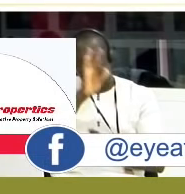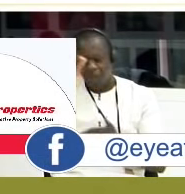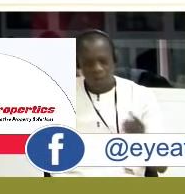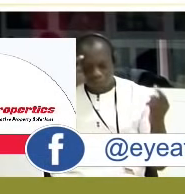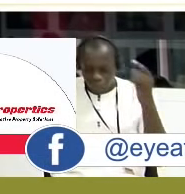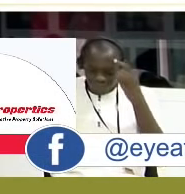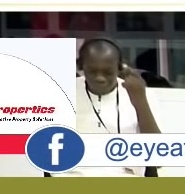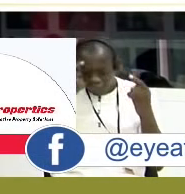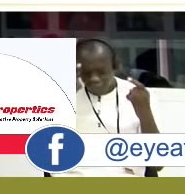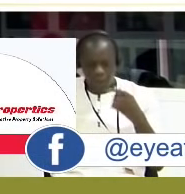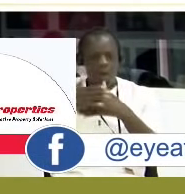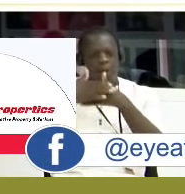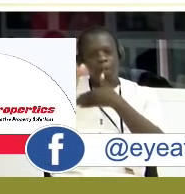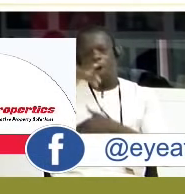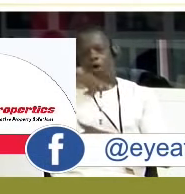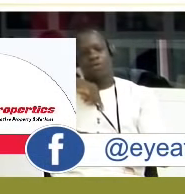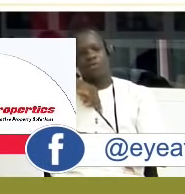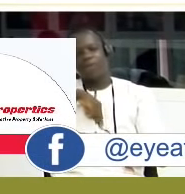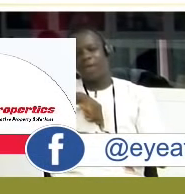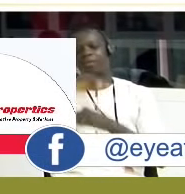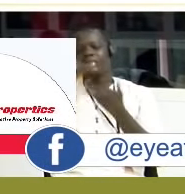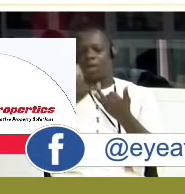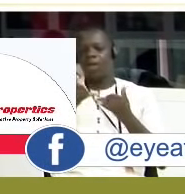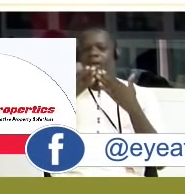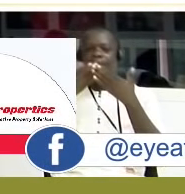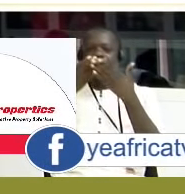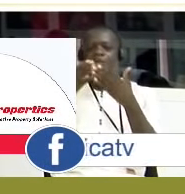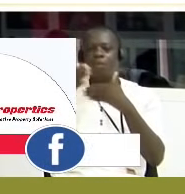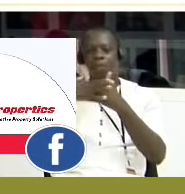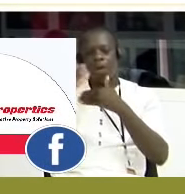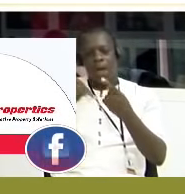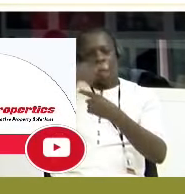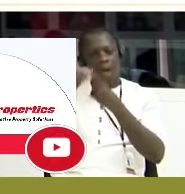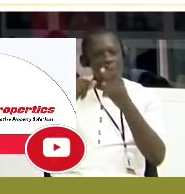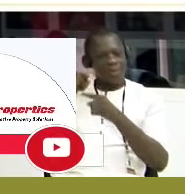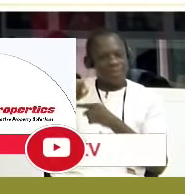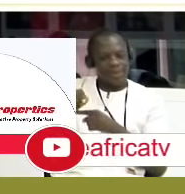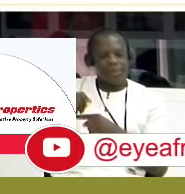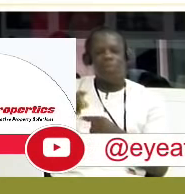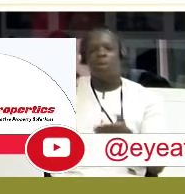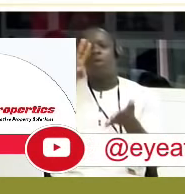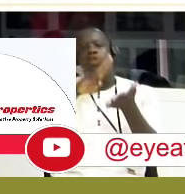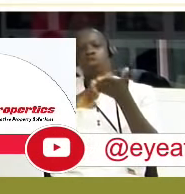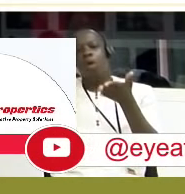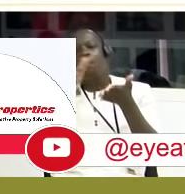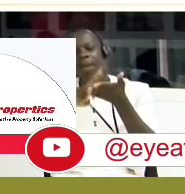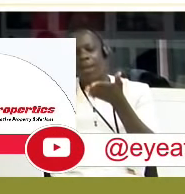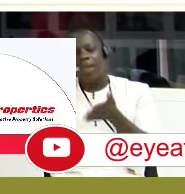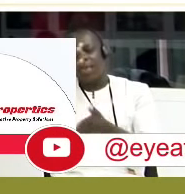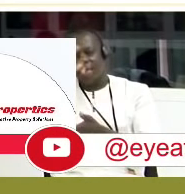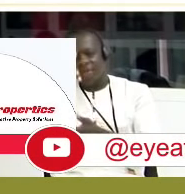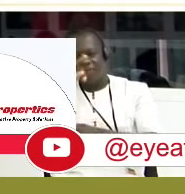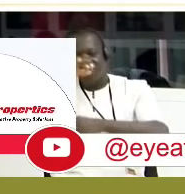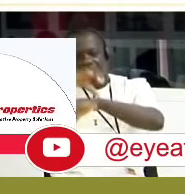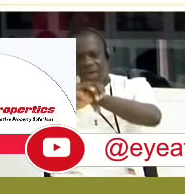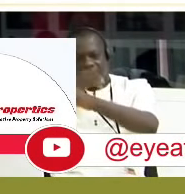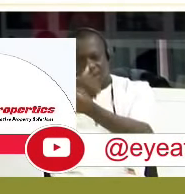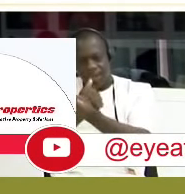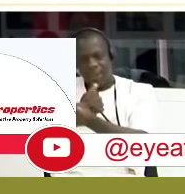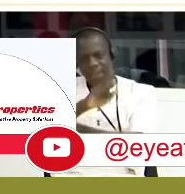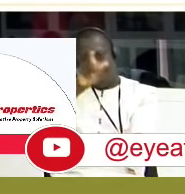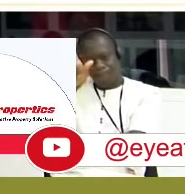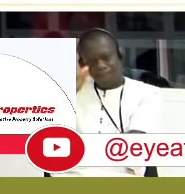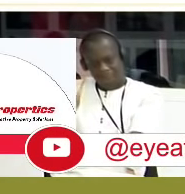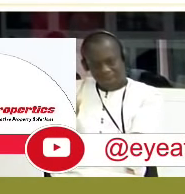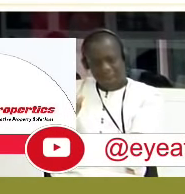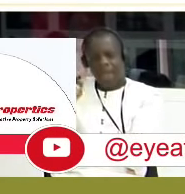Tell us a bit more about that. Because normally if you arrest somebody, if not the